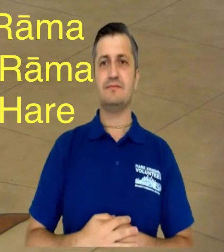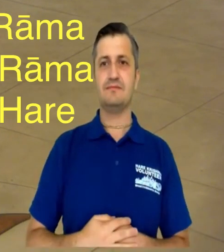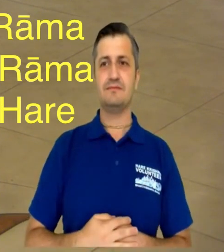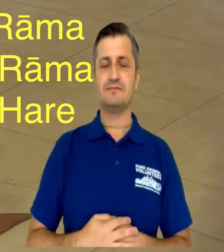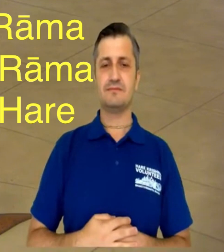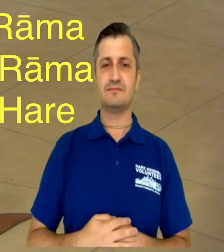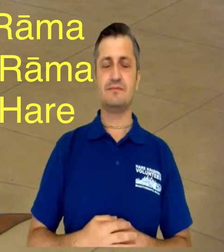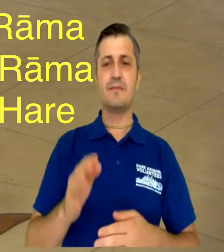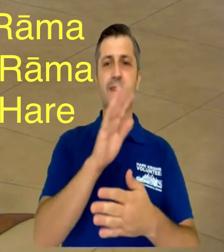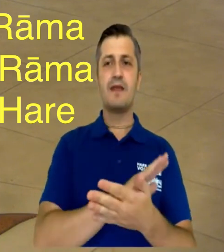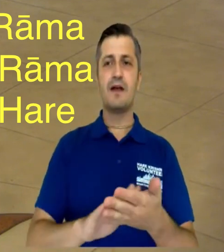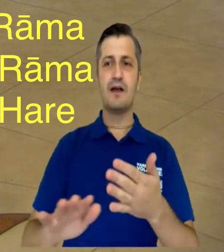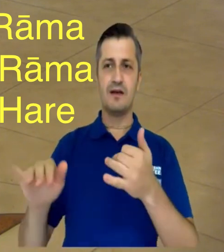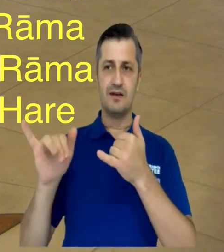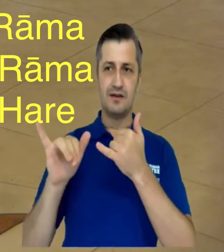Hare Krishna,